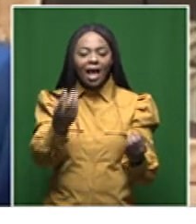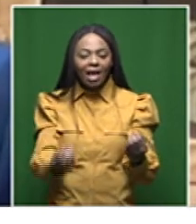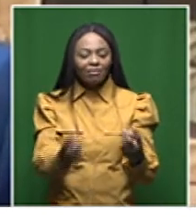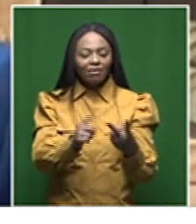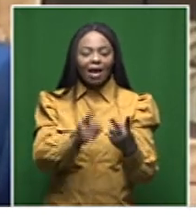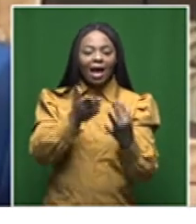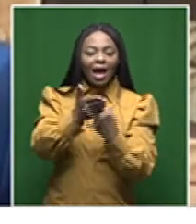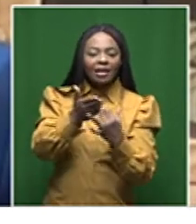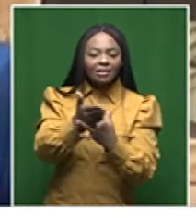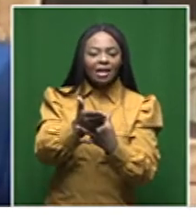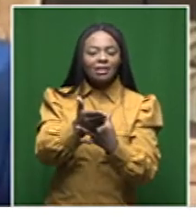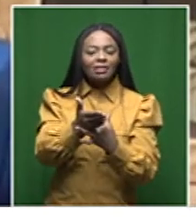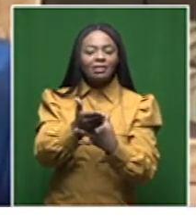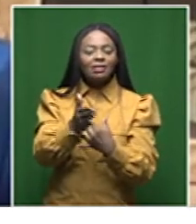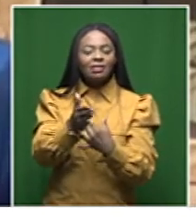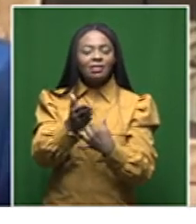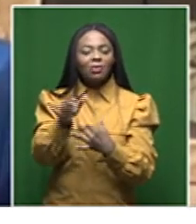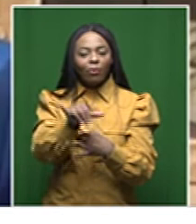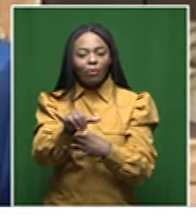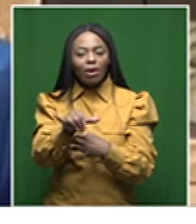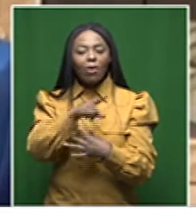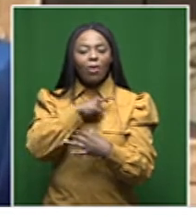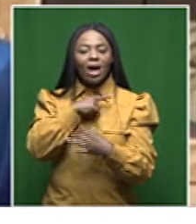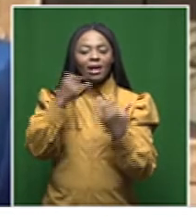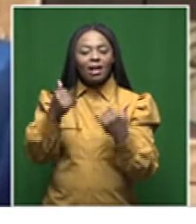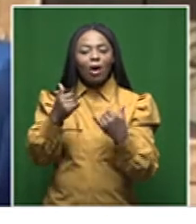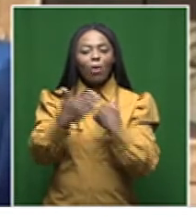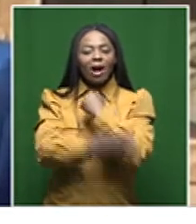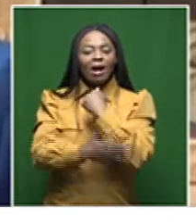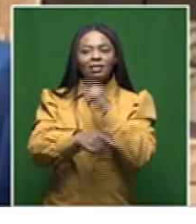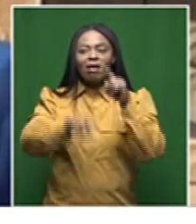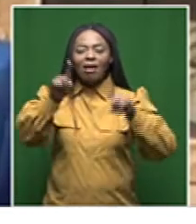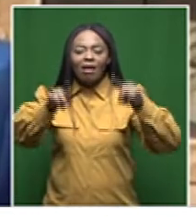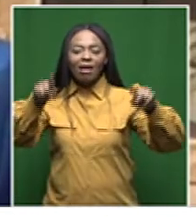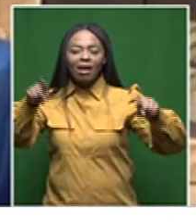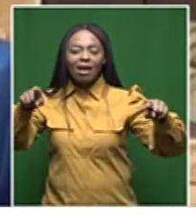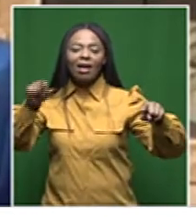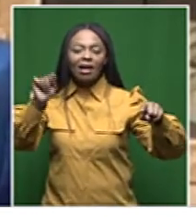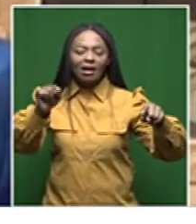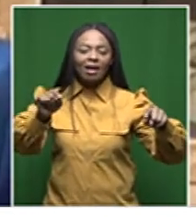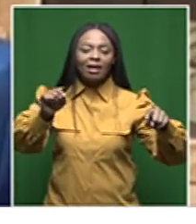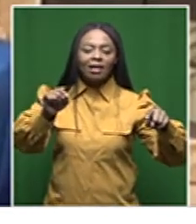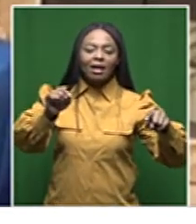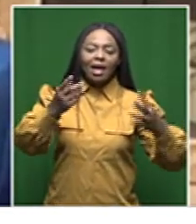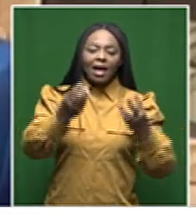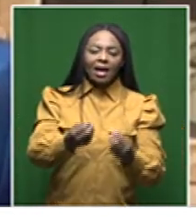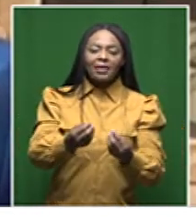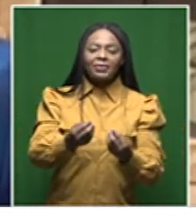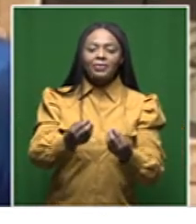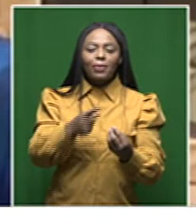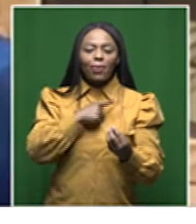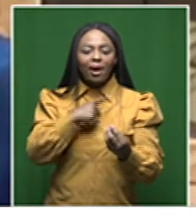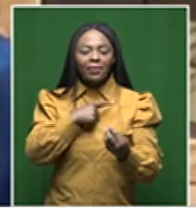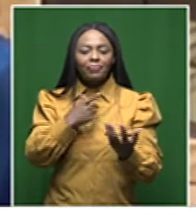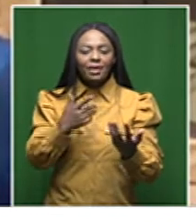you have to care. And remember, this is becoming a global movement in a very much way that in any form, whether you're looking from